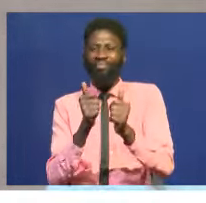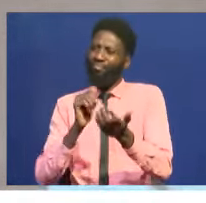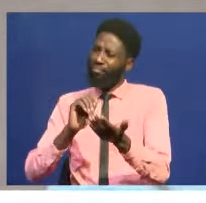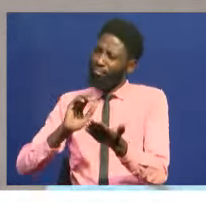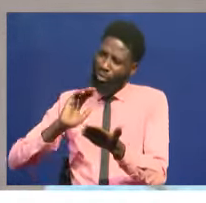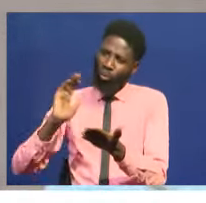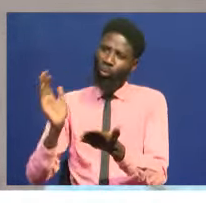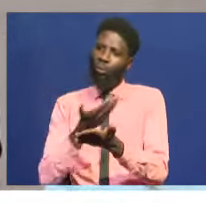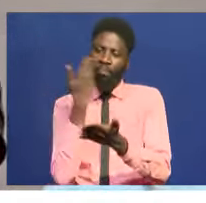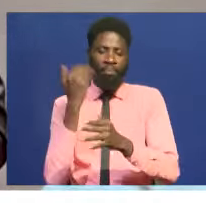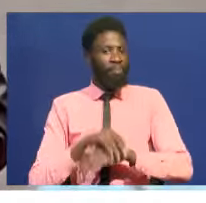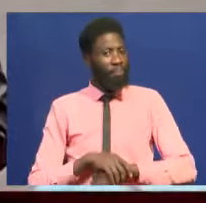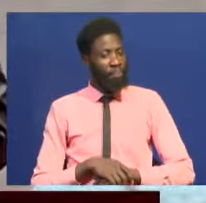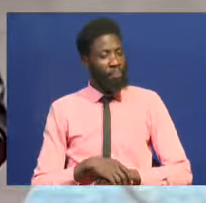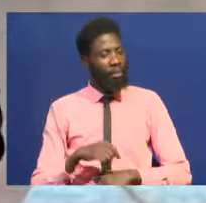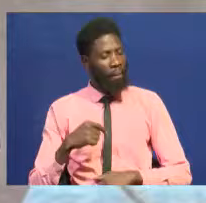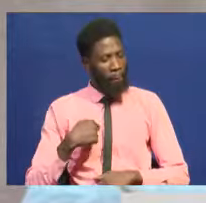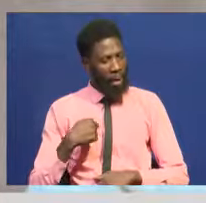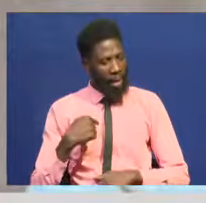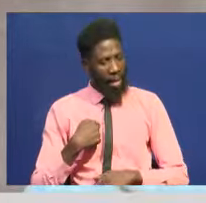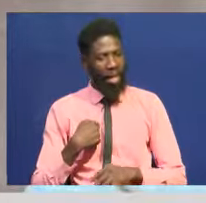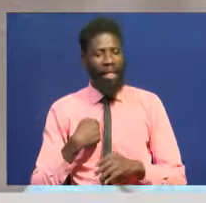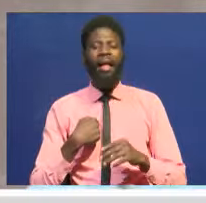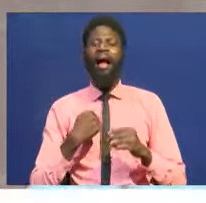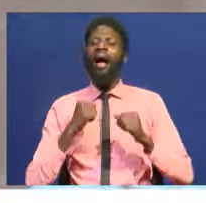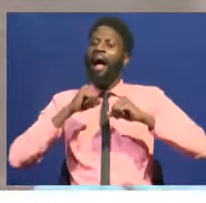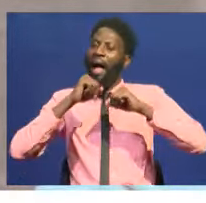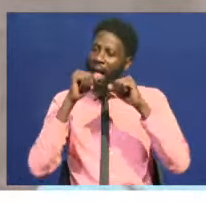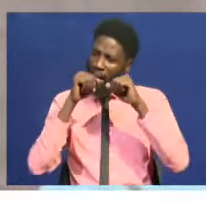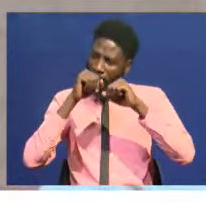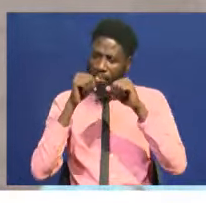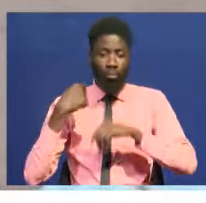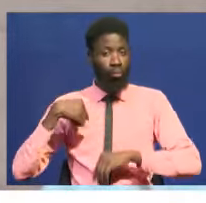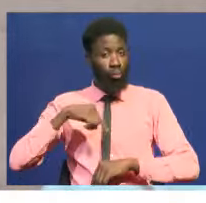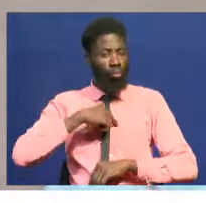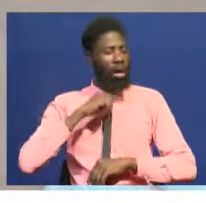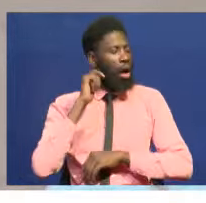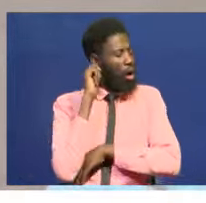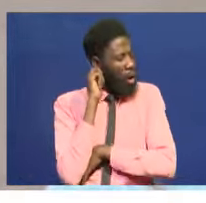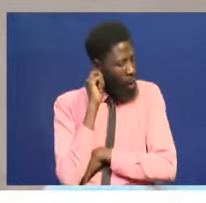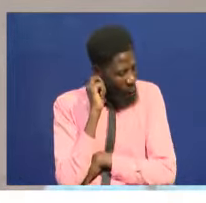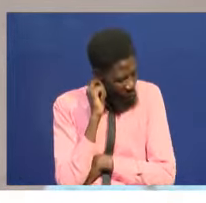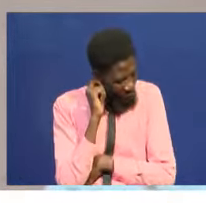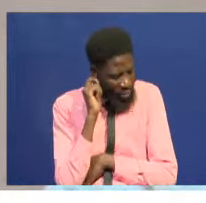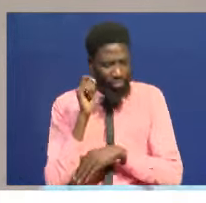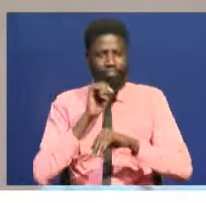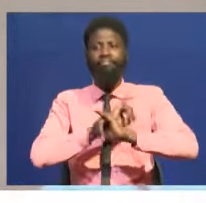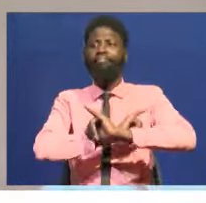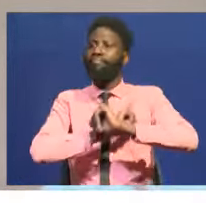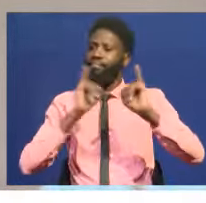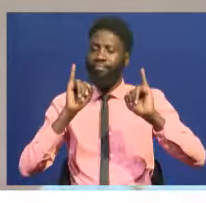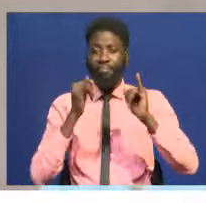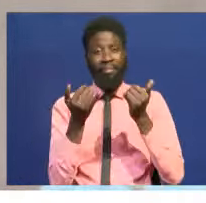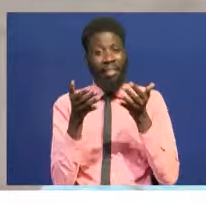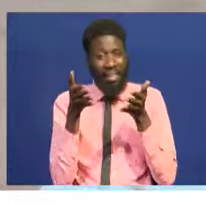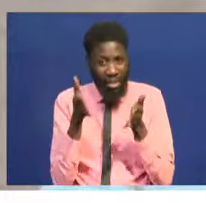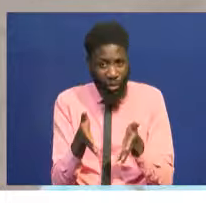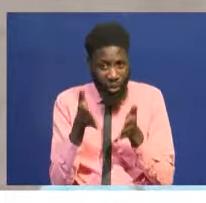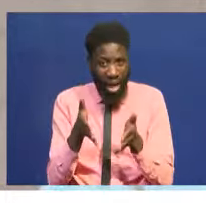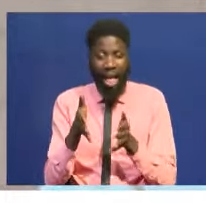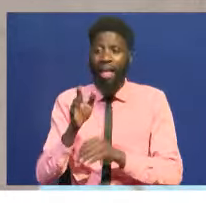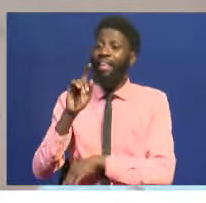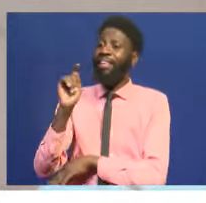I am very happy that we complied, and Kenya today is